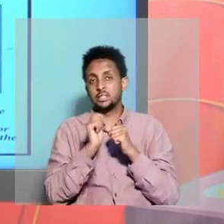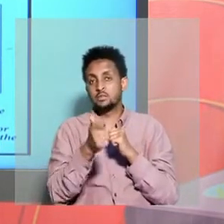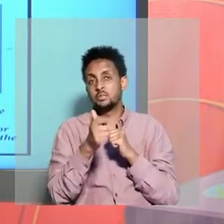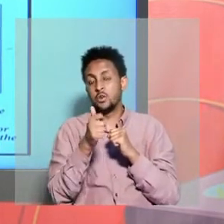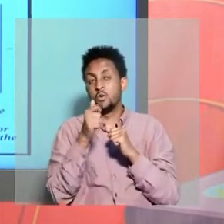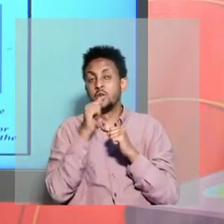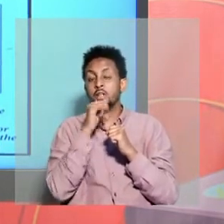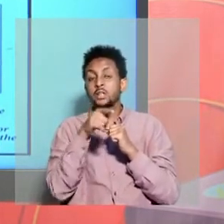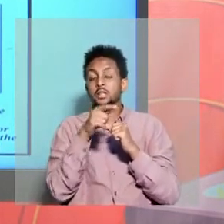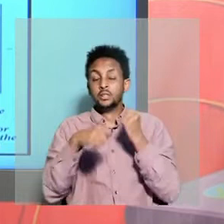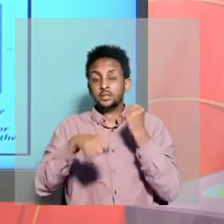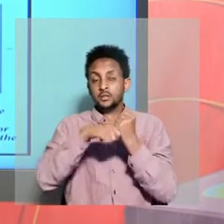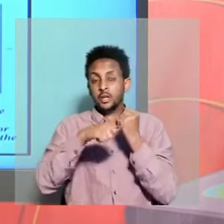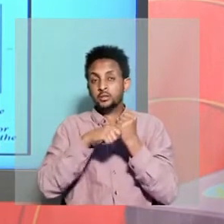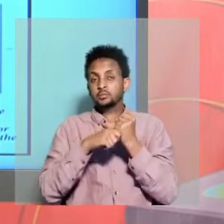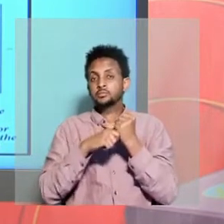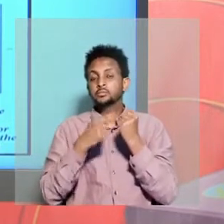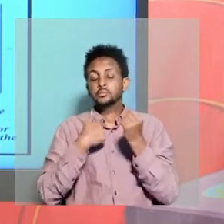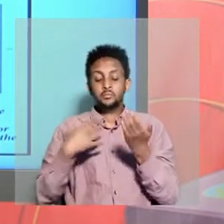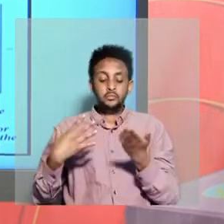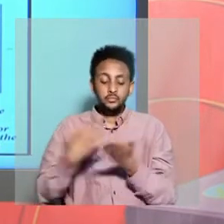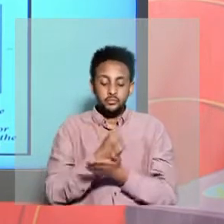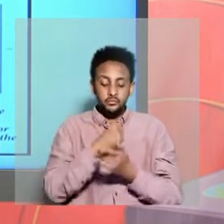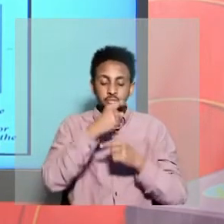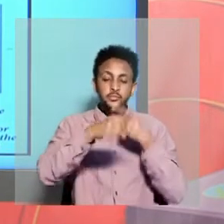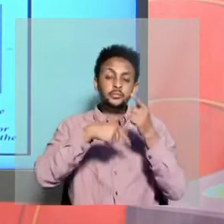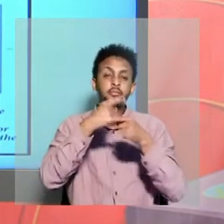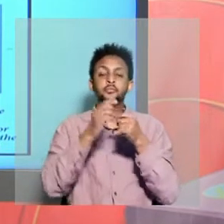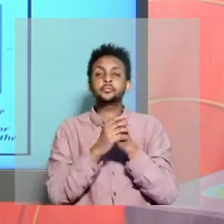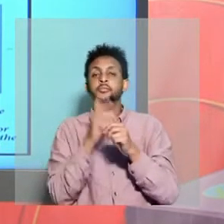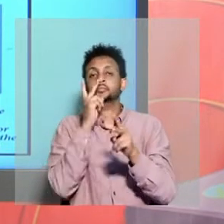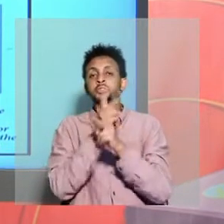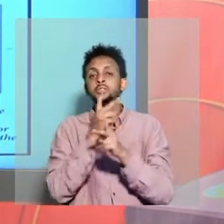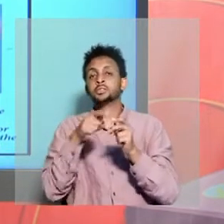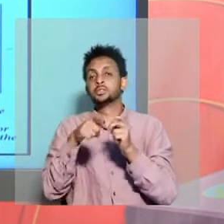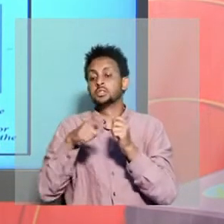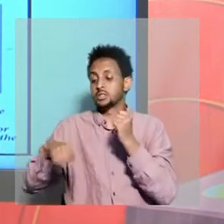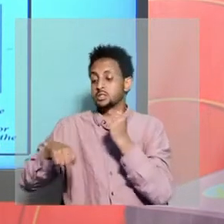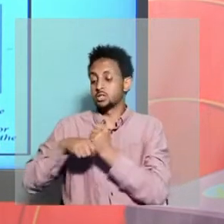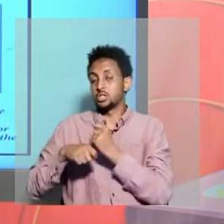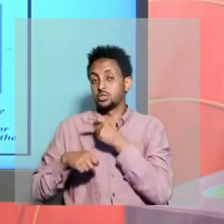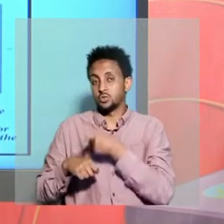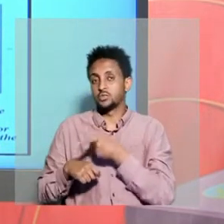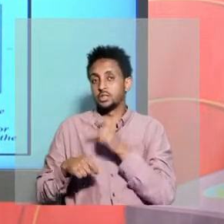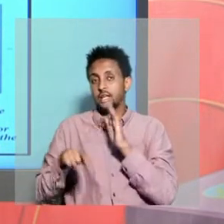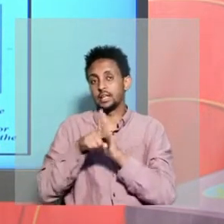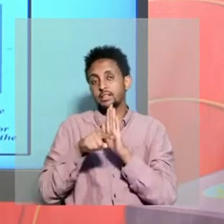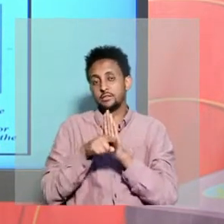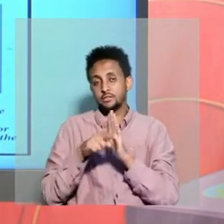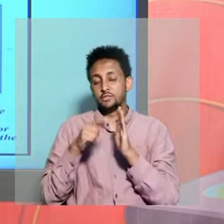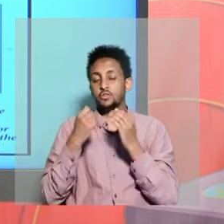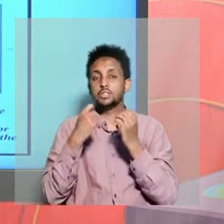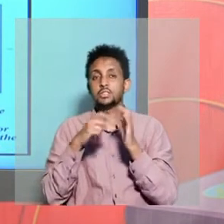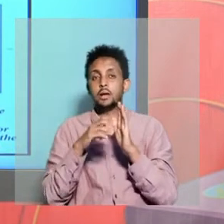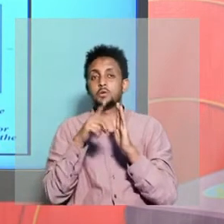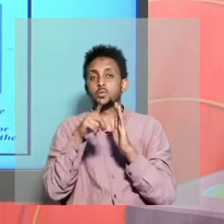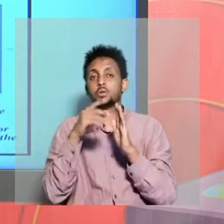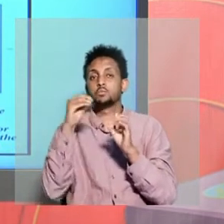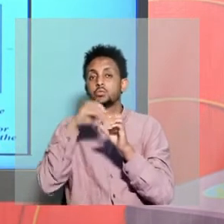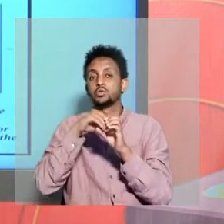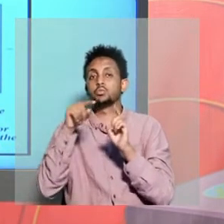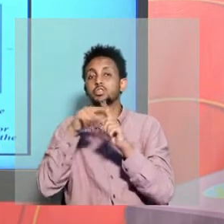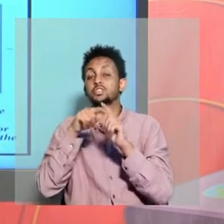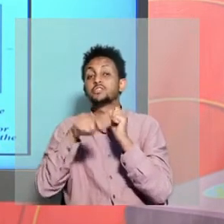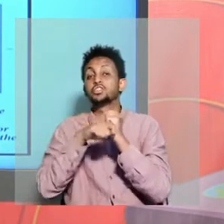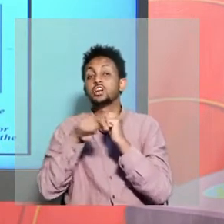of this charged particle as it tends to move and kicks with that of the negative plate. For example, if you put the